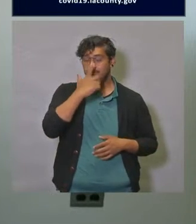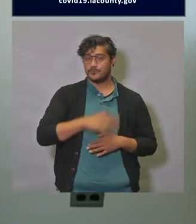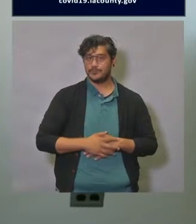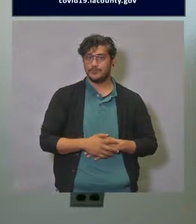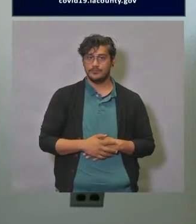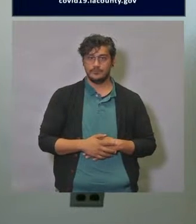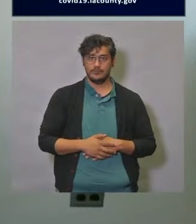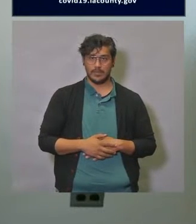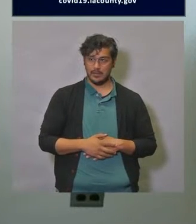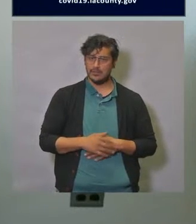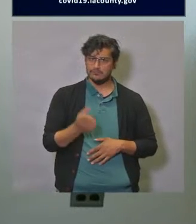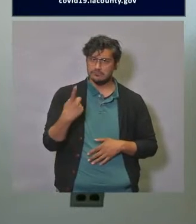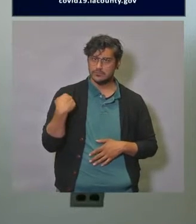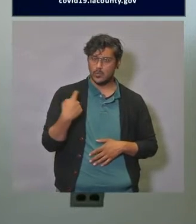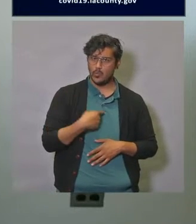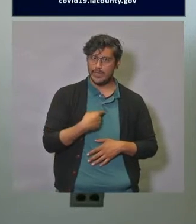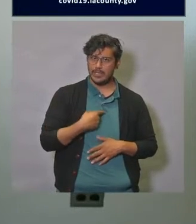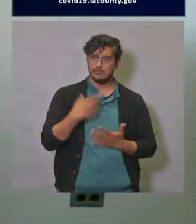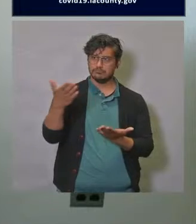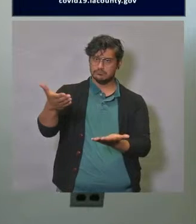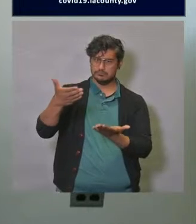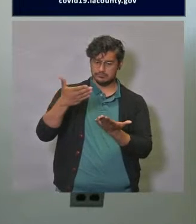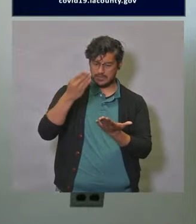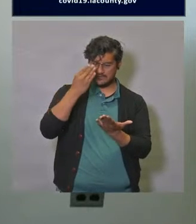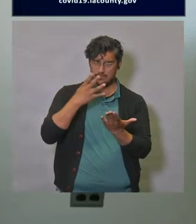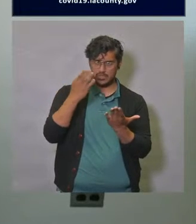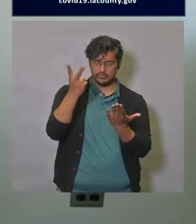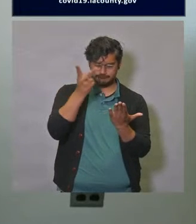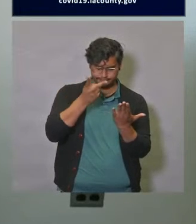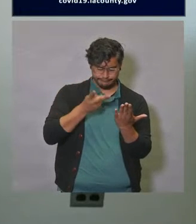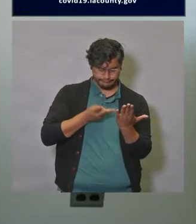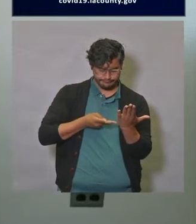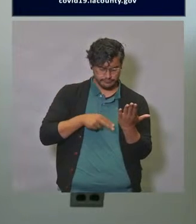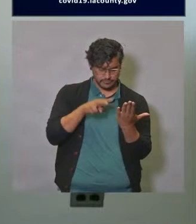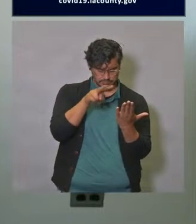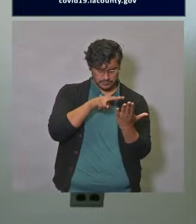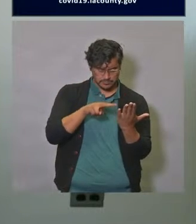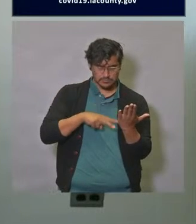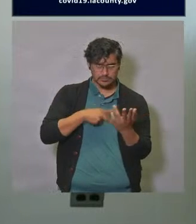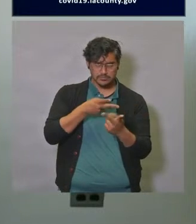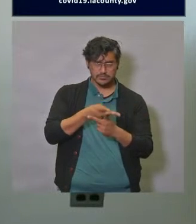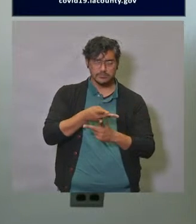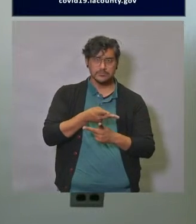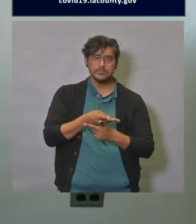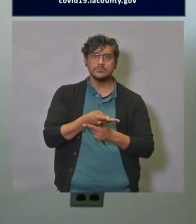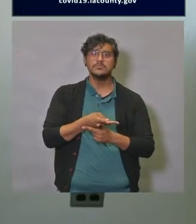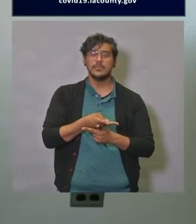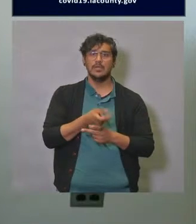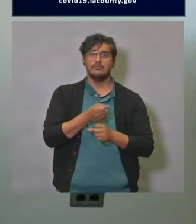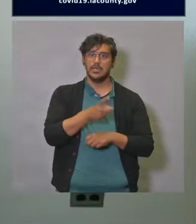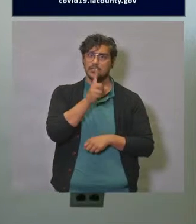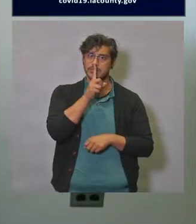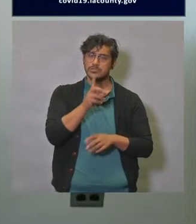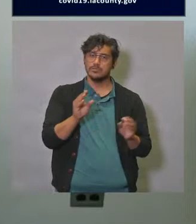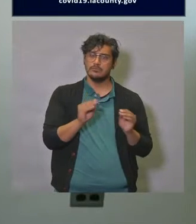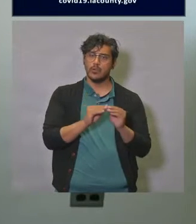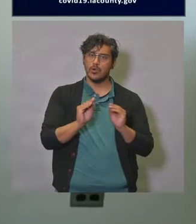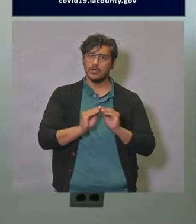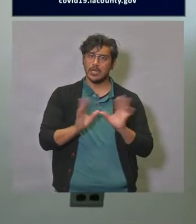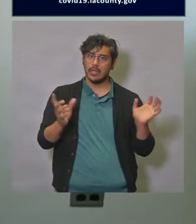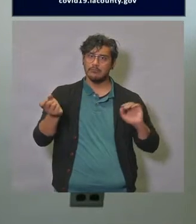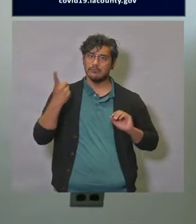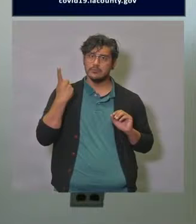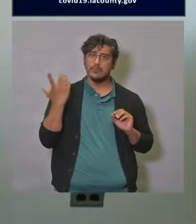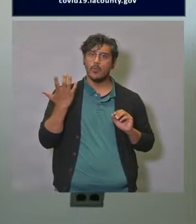that information very carefully, as is the public health departments across the whole country, to get a better sense of what that